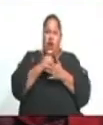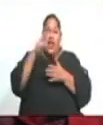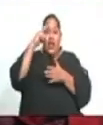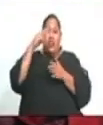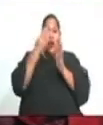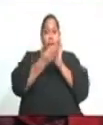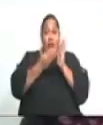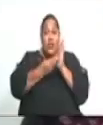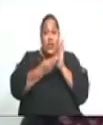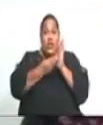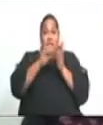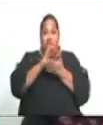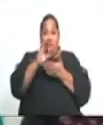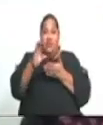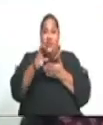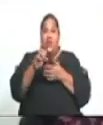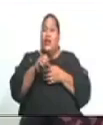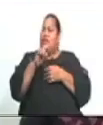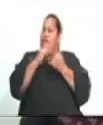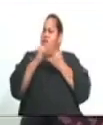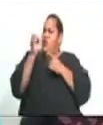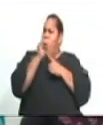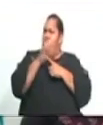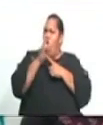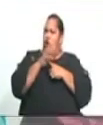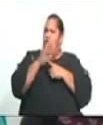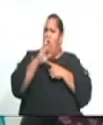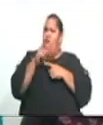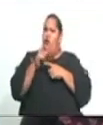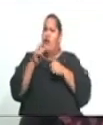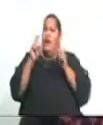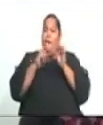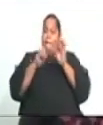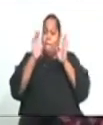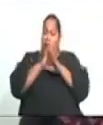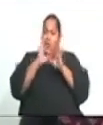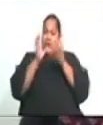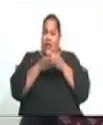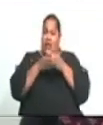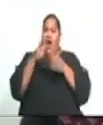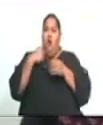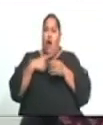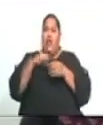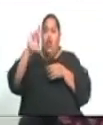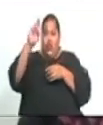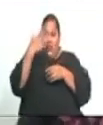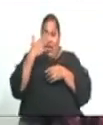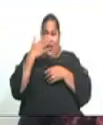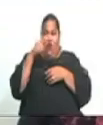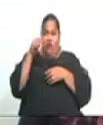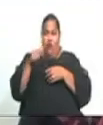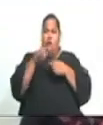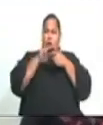implemented efficiently. It is very, very important for the private sector because this will then, the outcomes of this will be